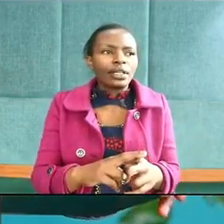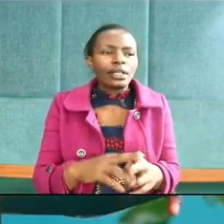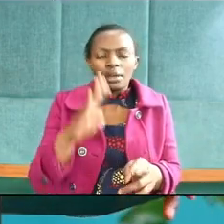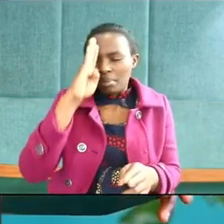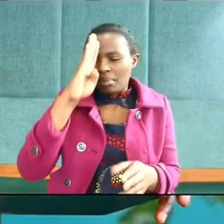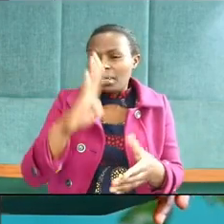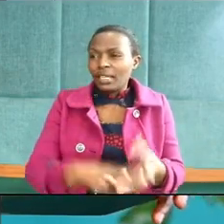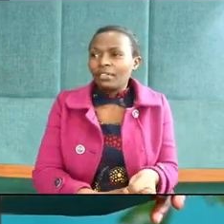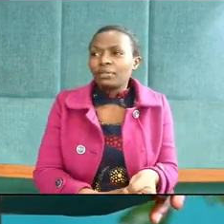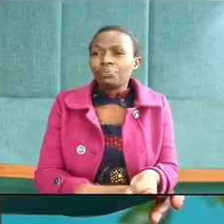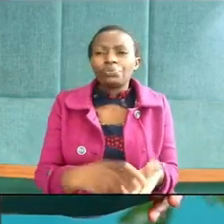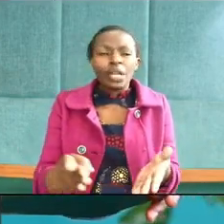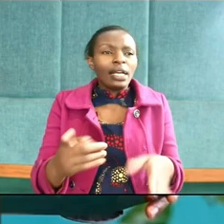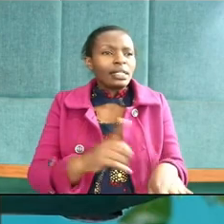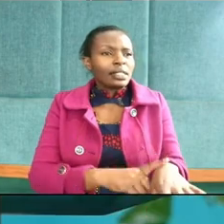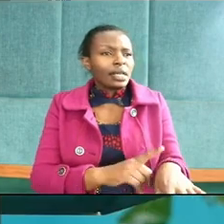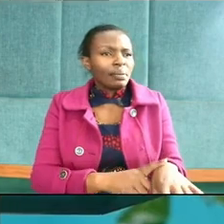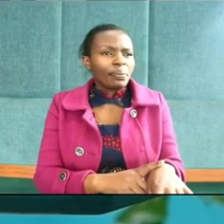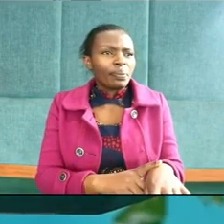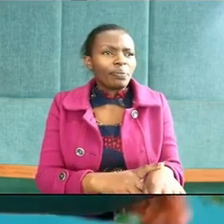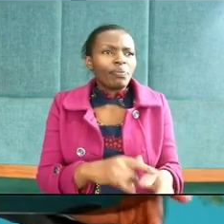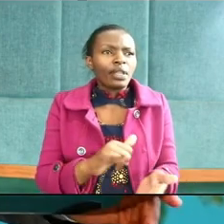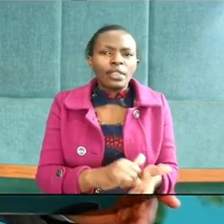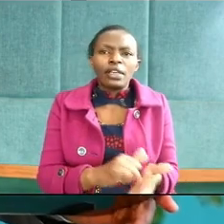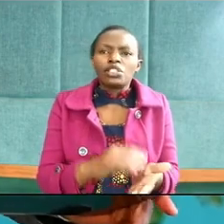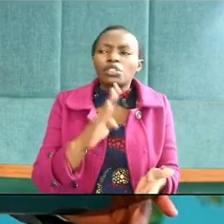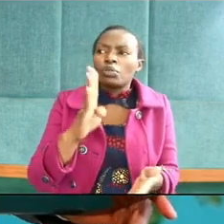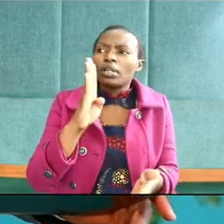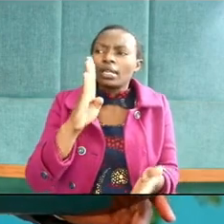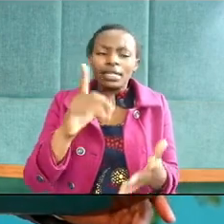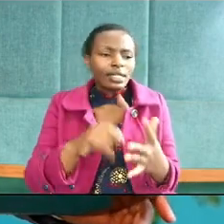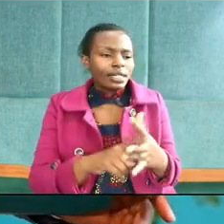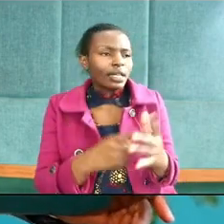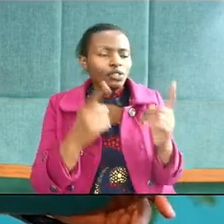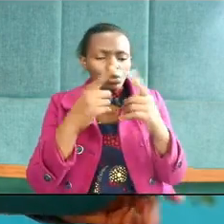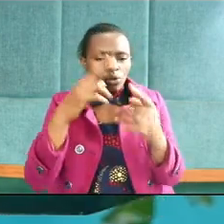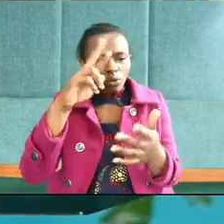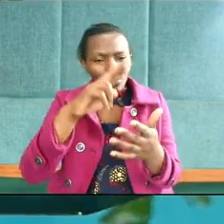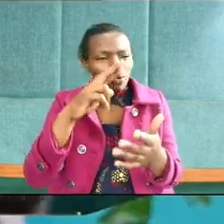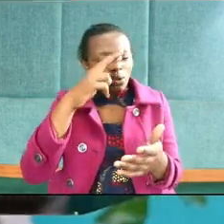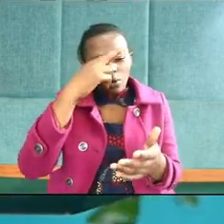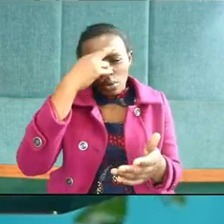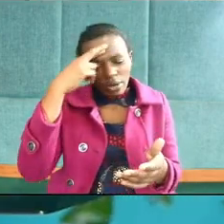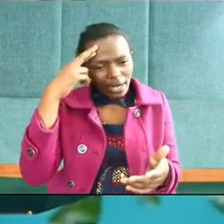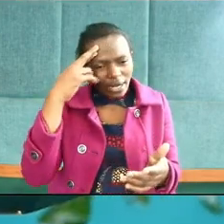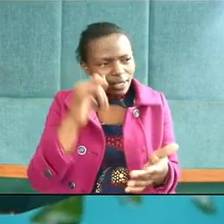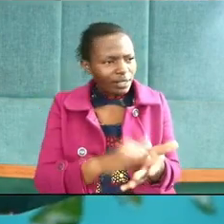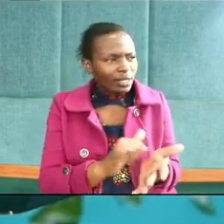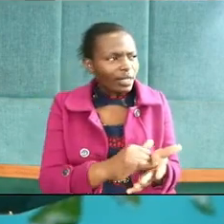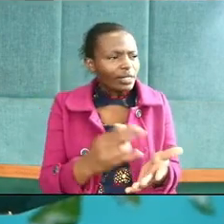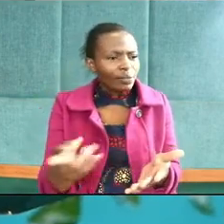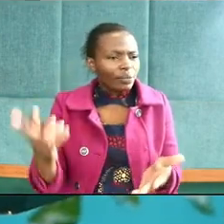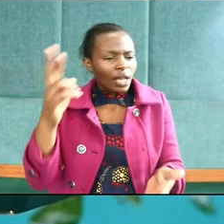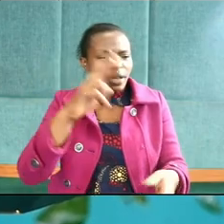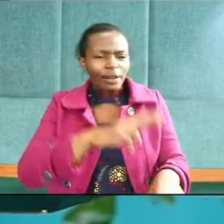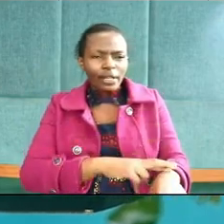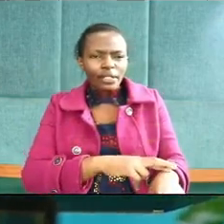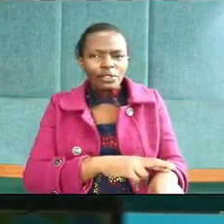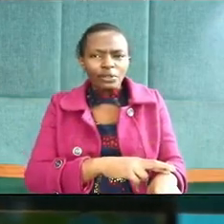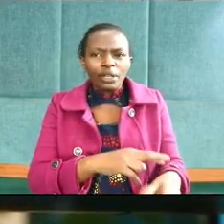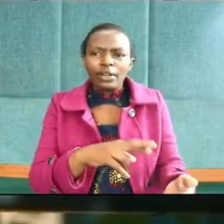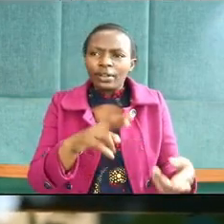just a matter of time when you begin to realize that religion plays